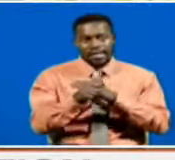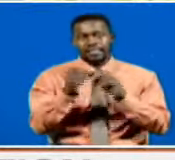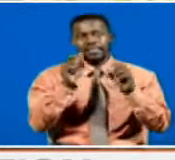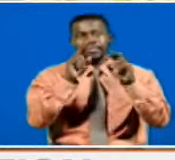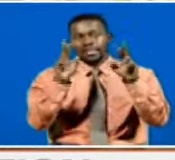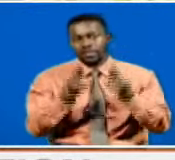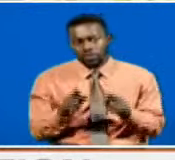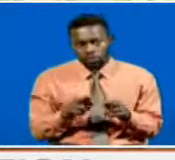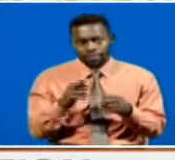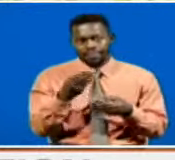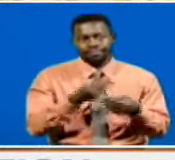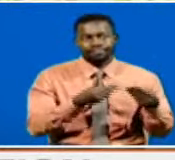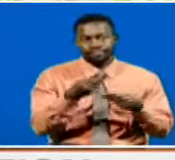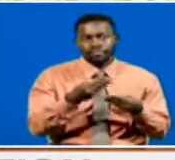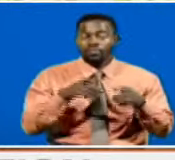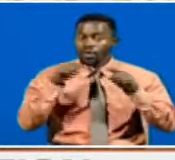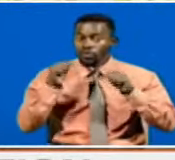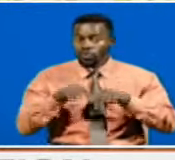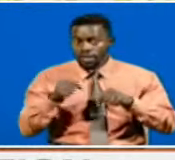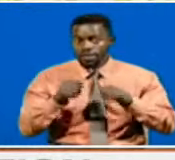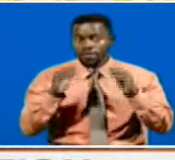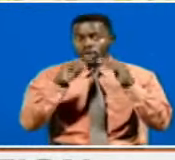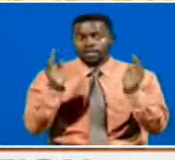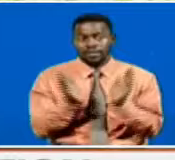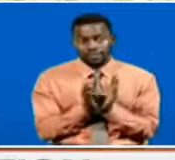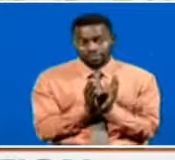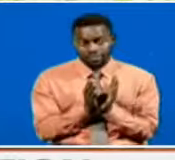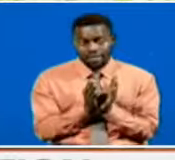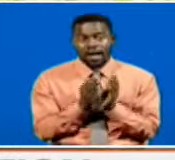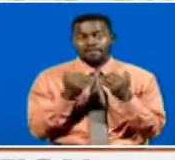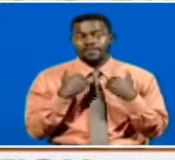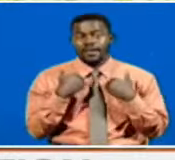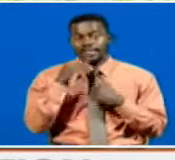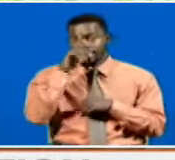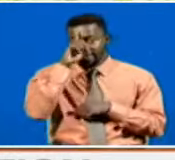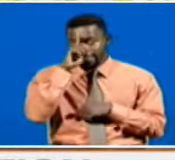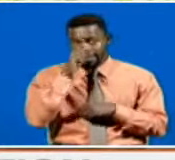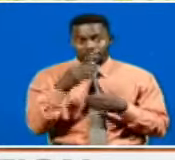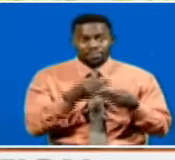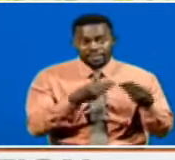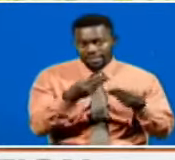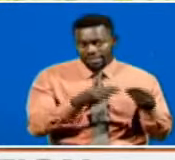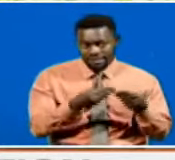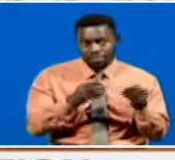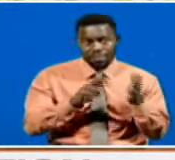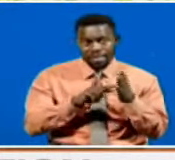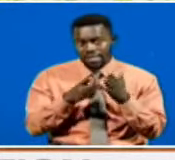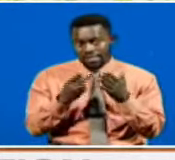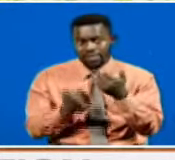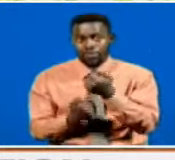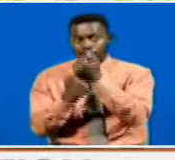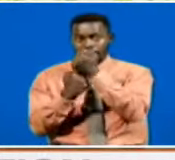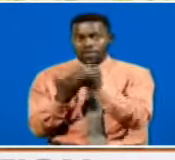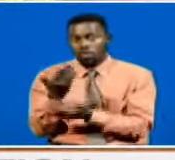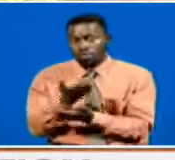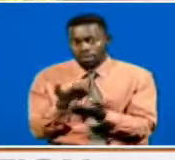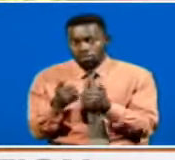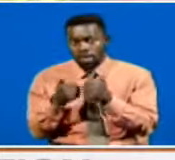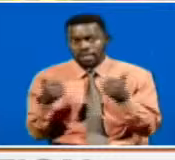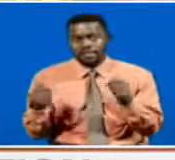today's interconnected world, where global trade has become a cornerstone of economic prosperity